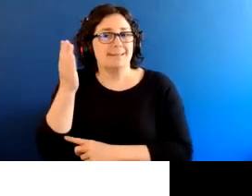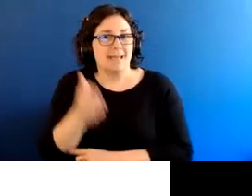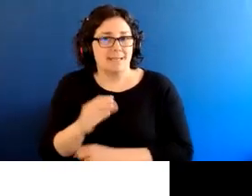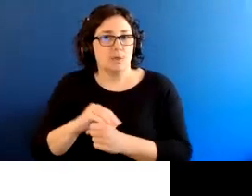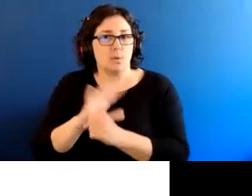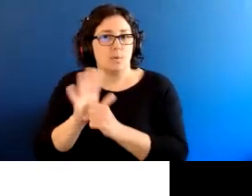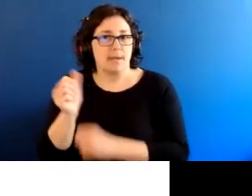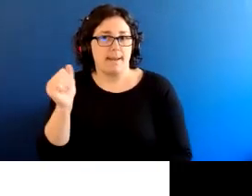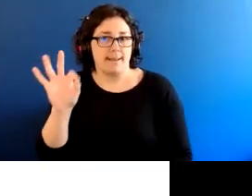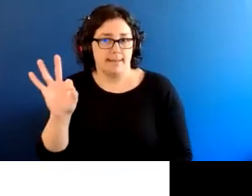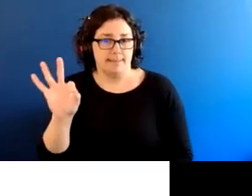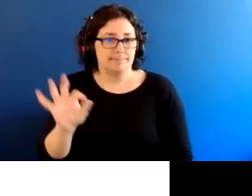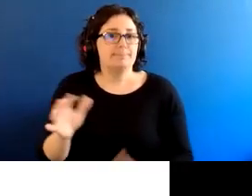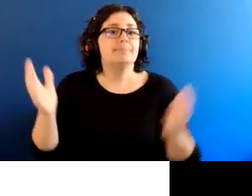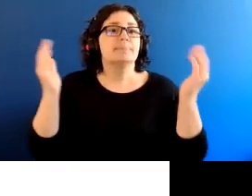wec.ca/COVID-19.